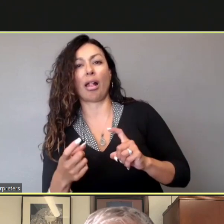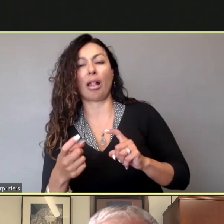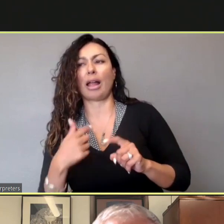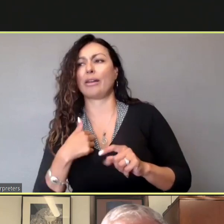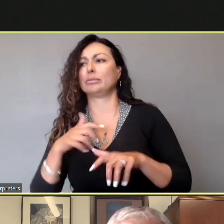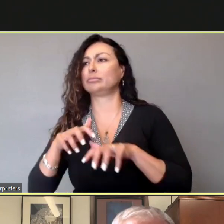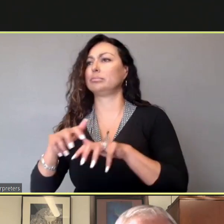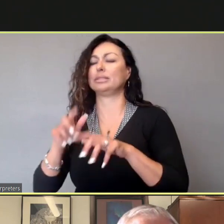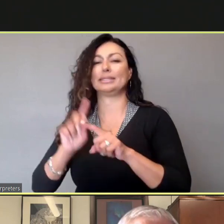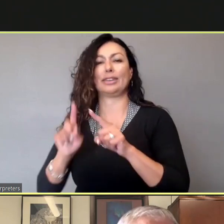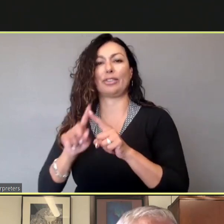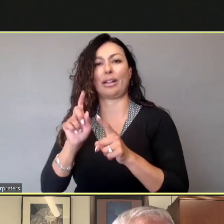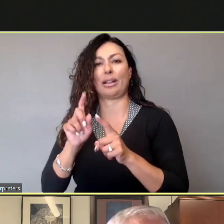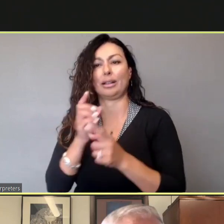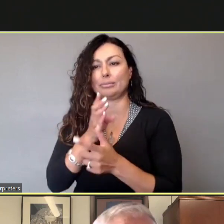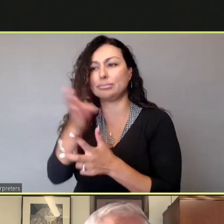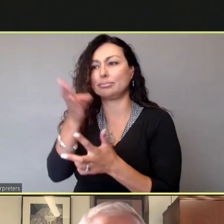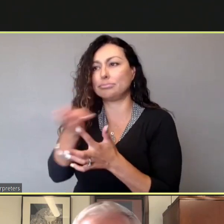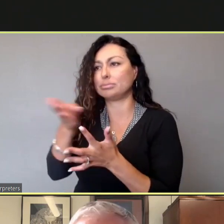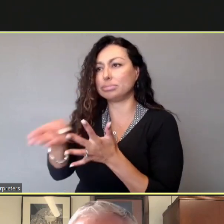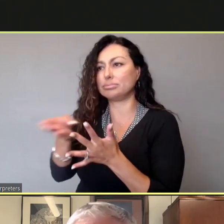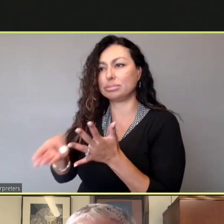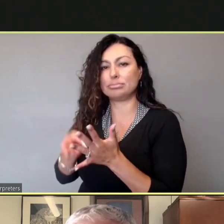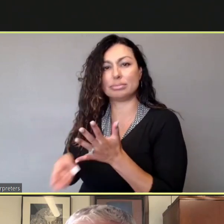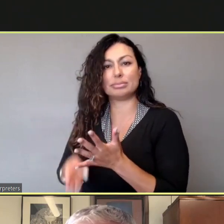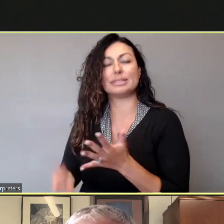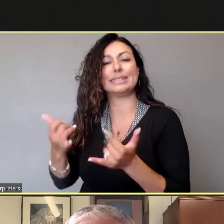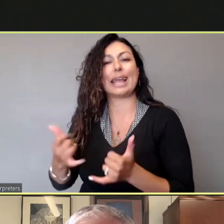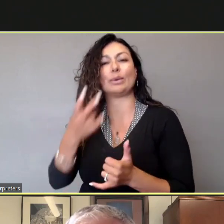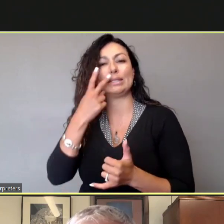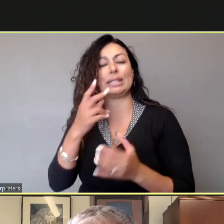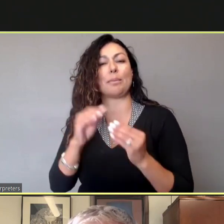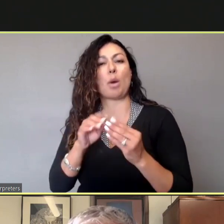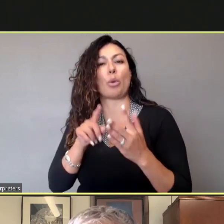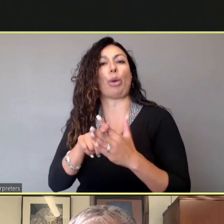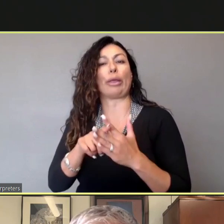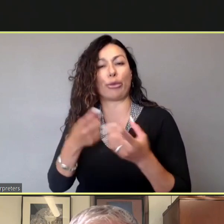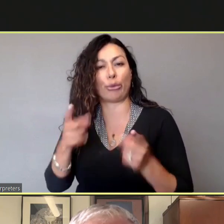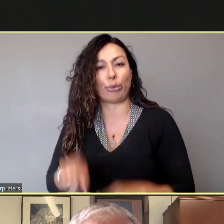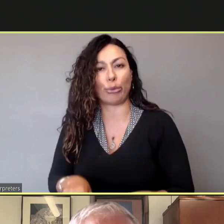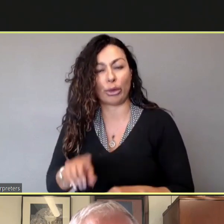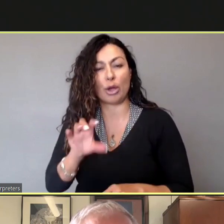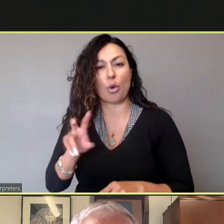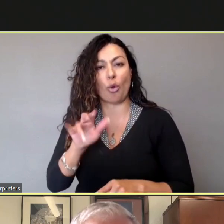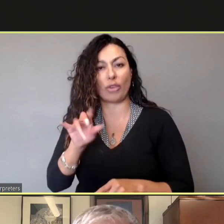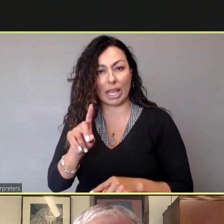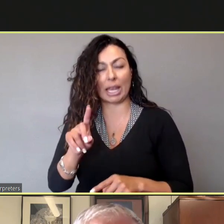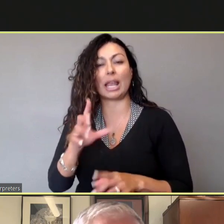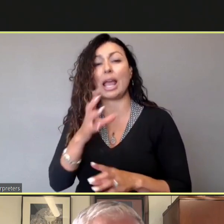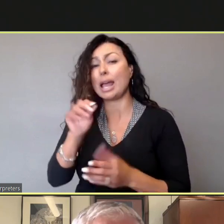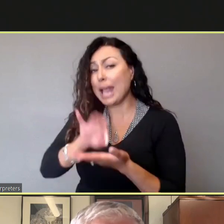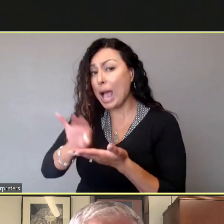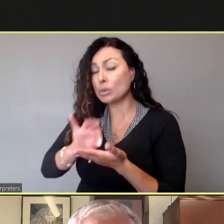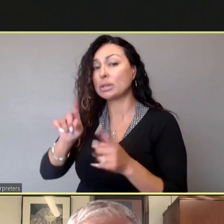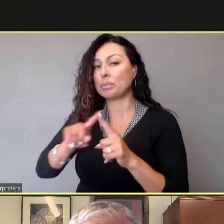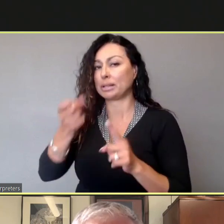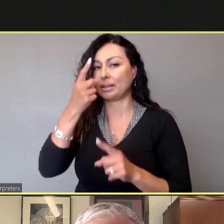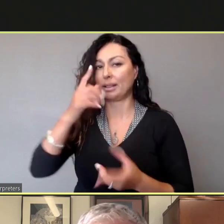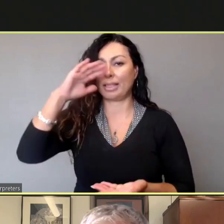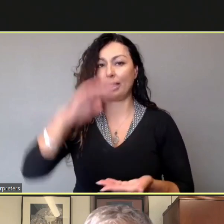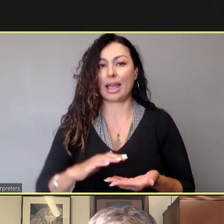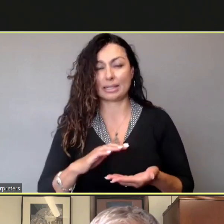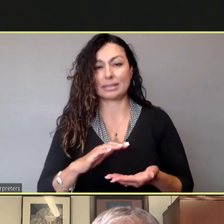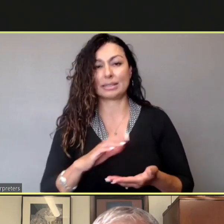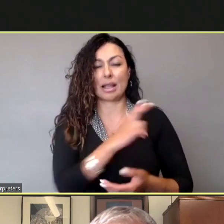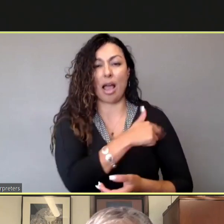dozens of evolutions of the virus. So we're seeing more breakthrough cases and counts, but less hospitalizations and deaths, which are